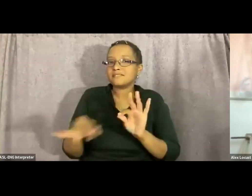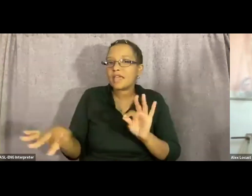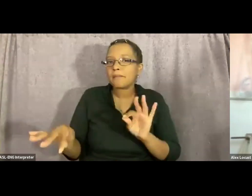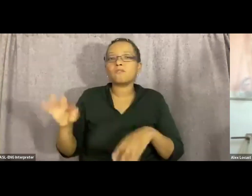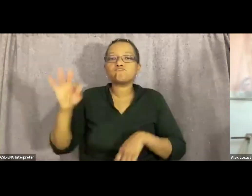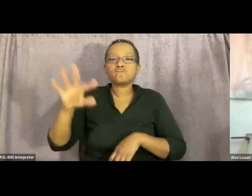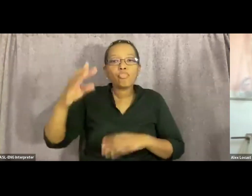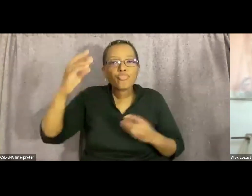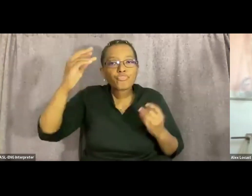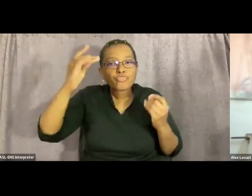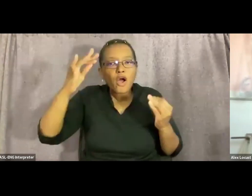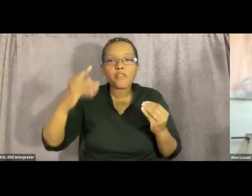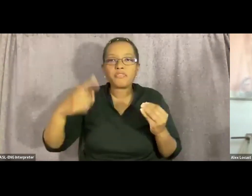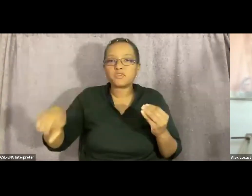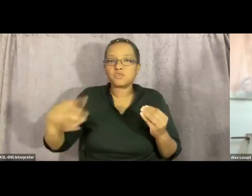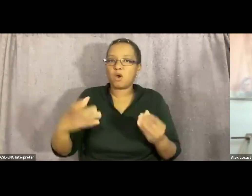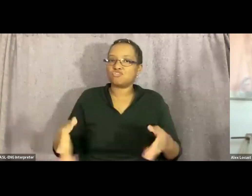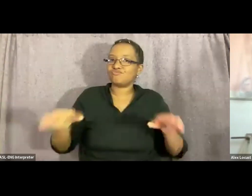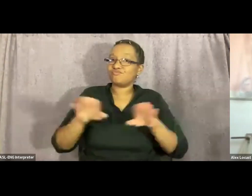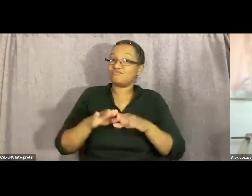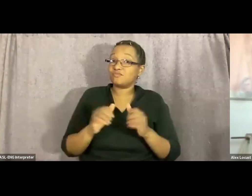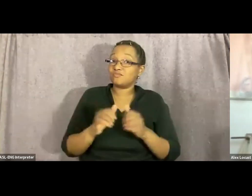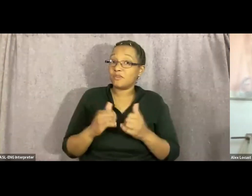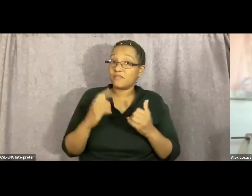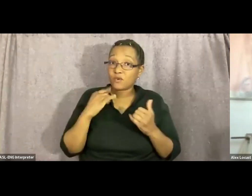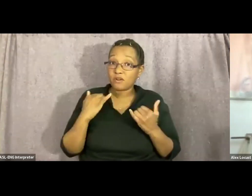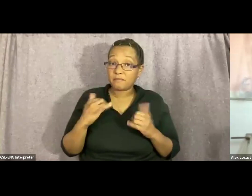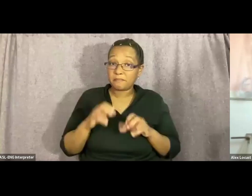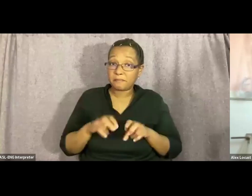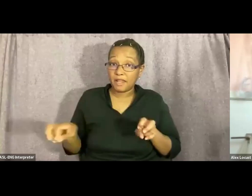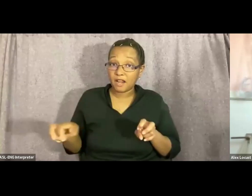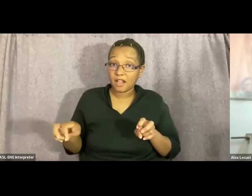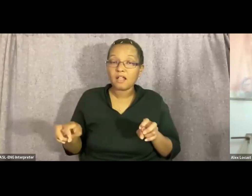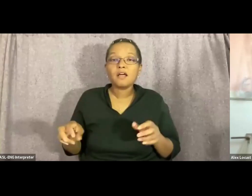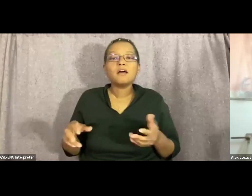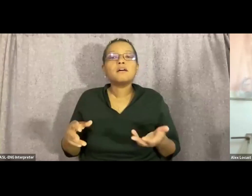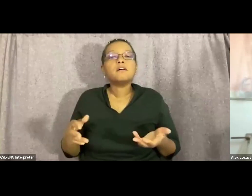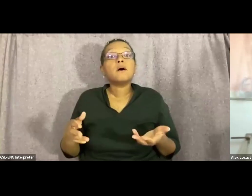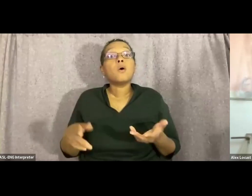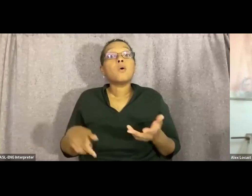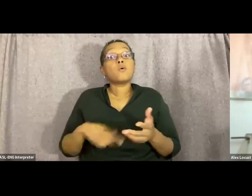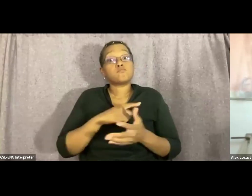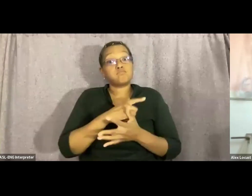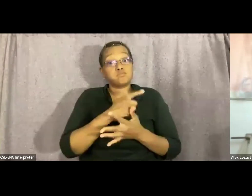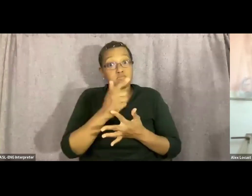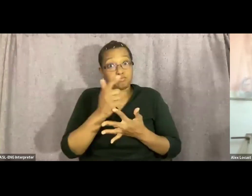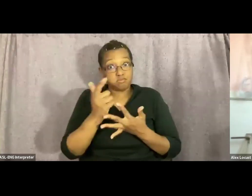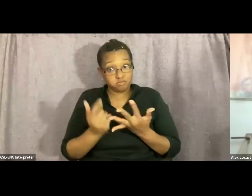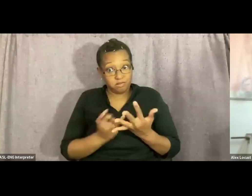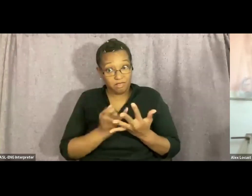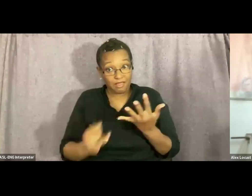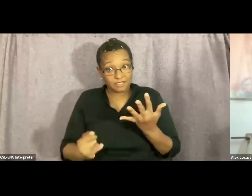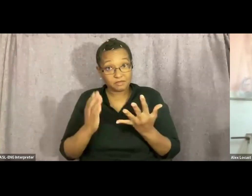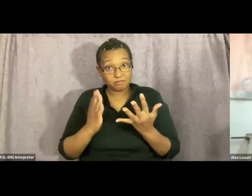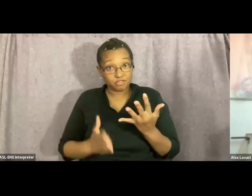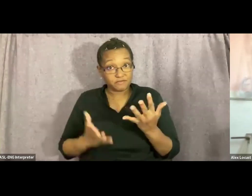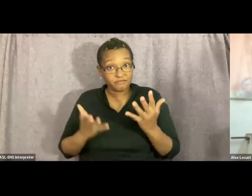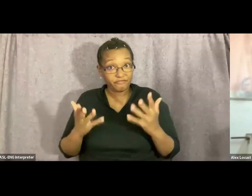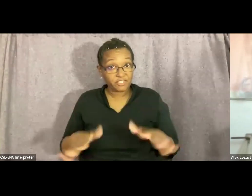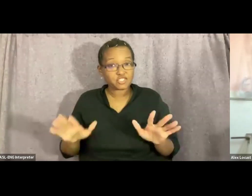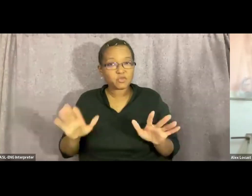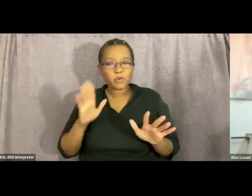in your piece was very palpable. You know, as an amputee, it speaks to me very deeply, and I appreciate